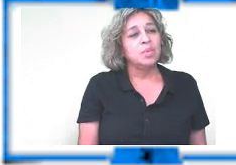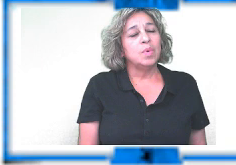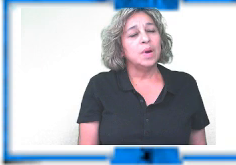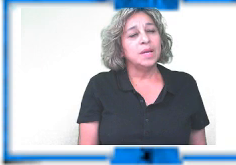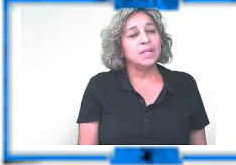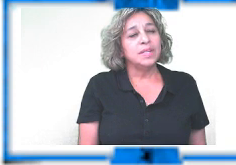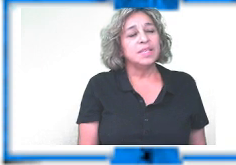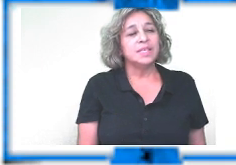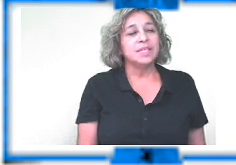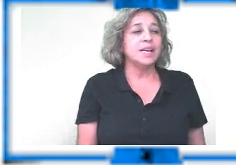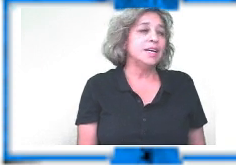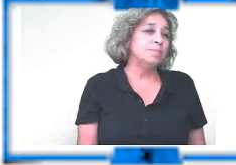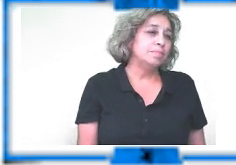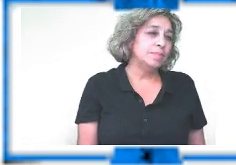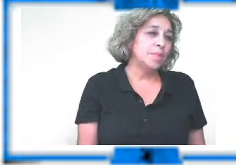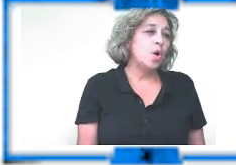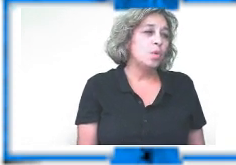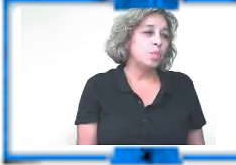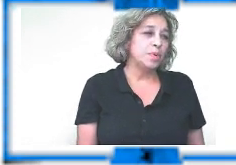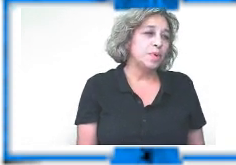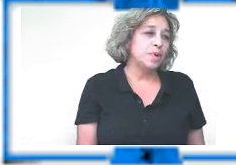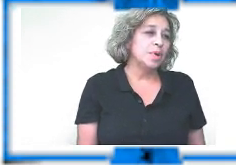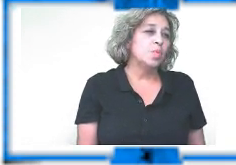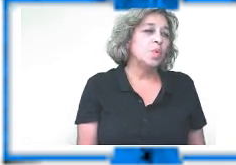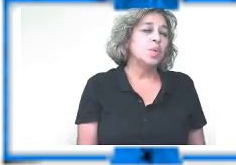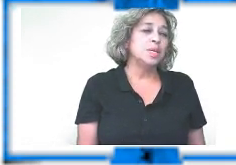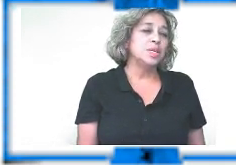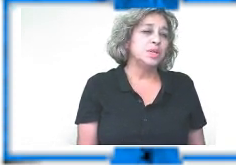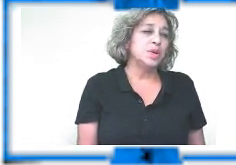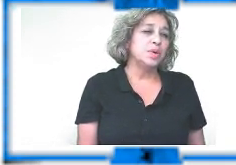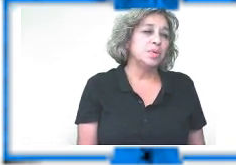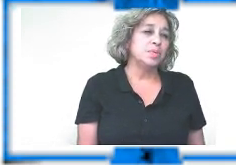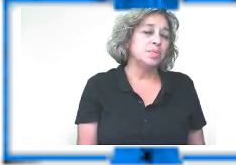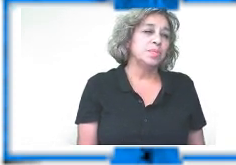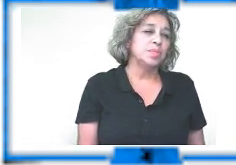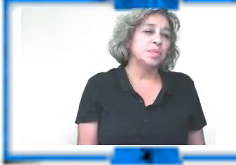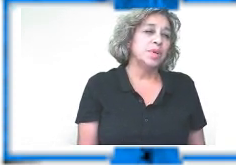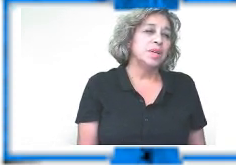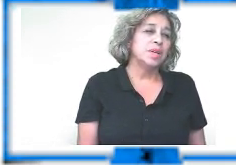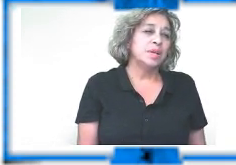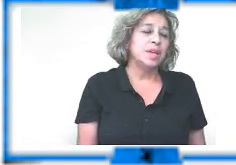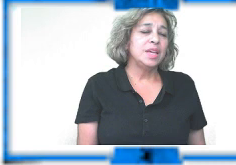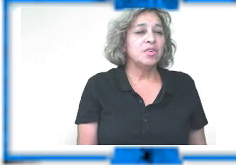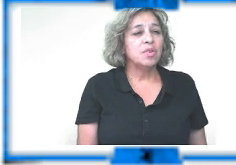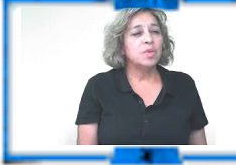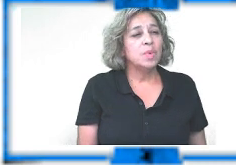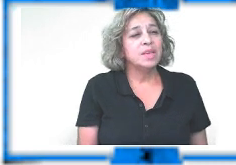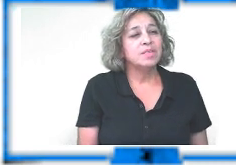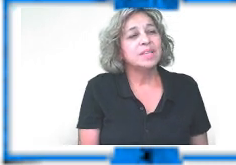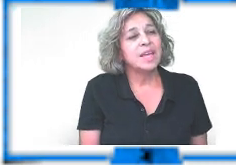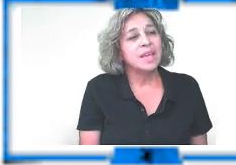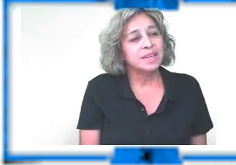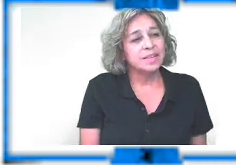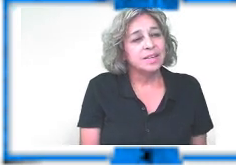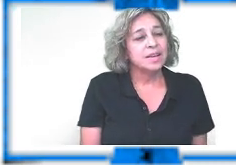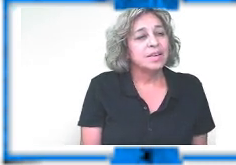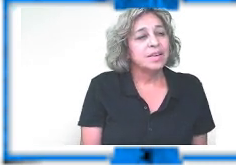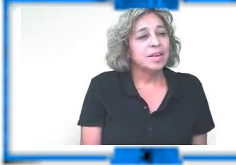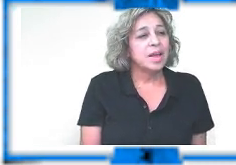We don't want to just hope. We want to know. In your own way, you say